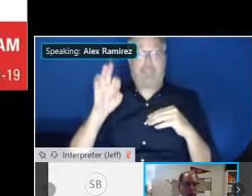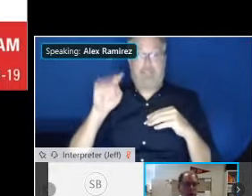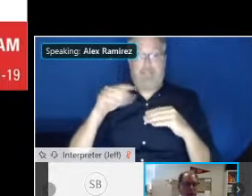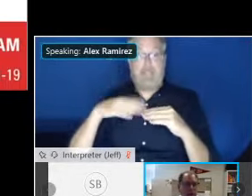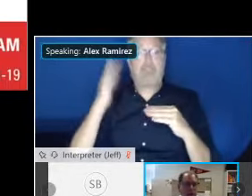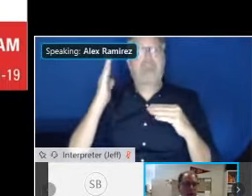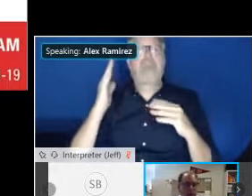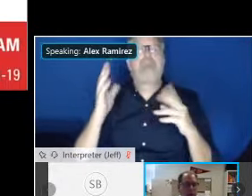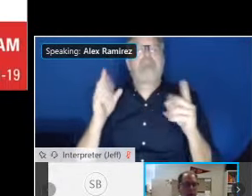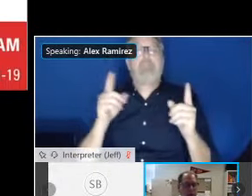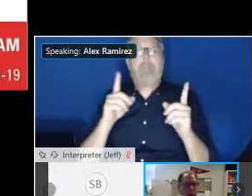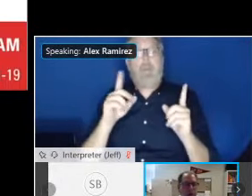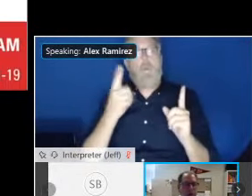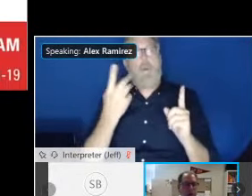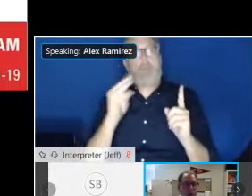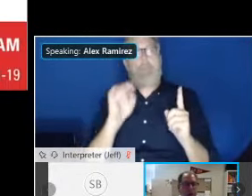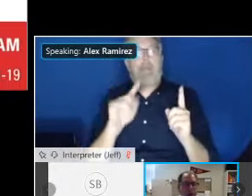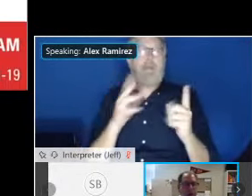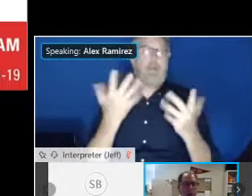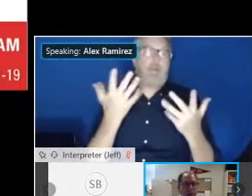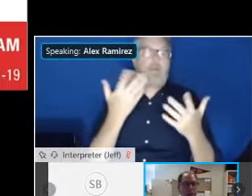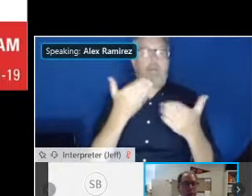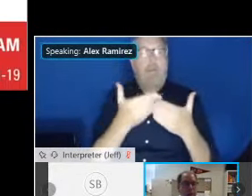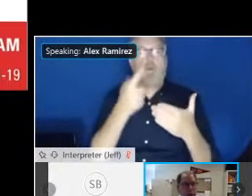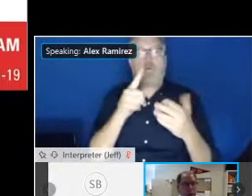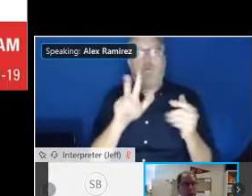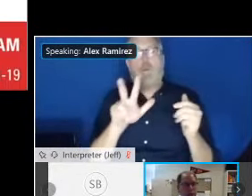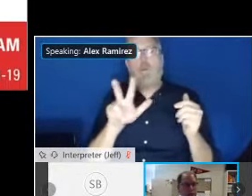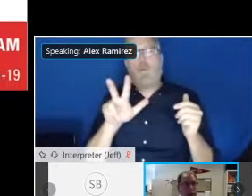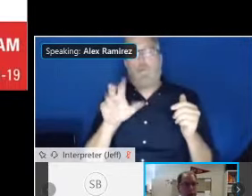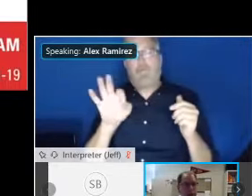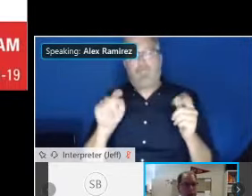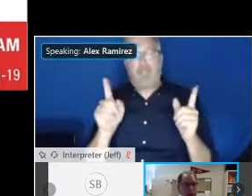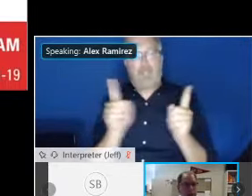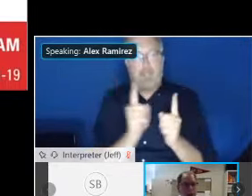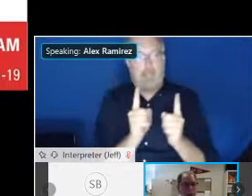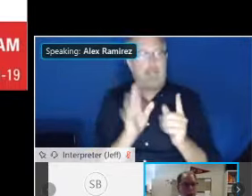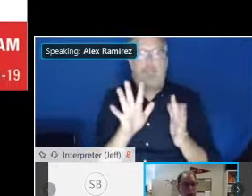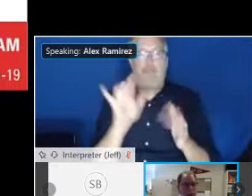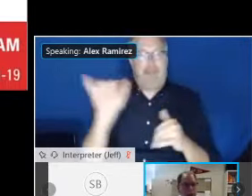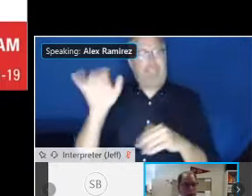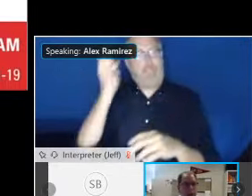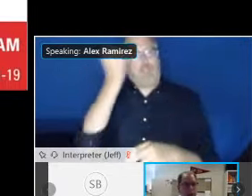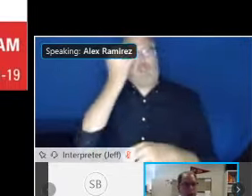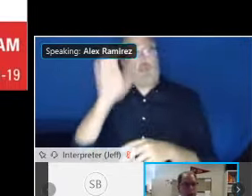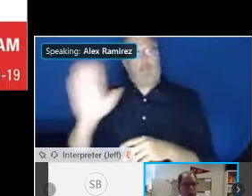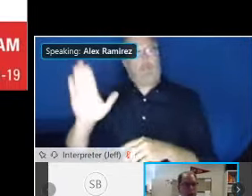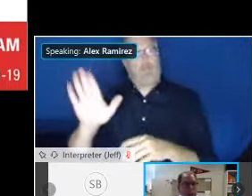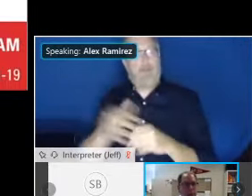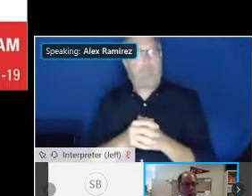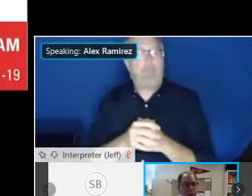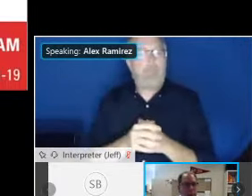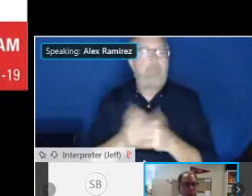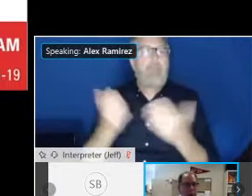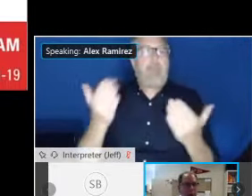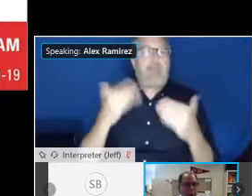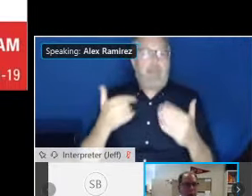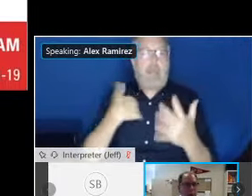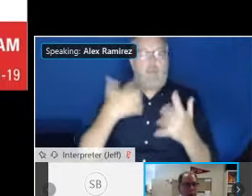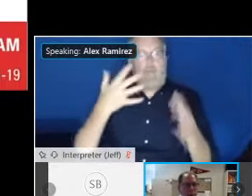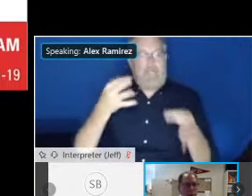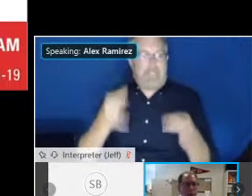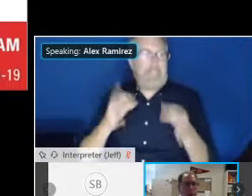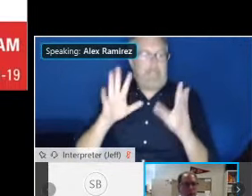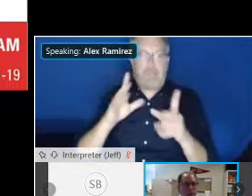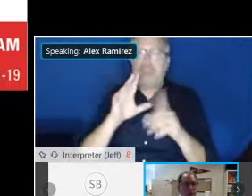And then we also have the daily health monitoring, as well as our increased testing, which was targeted or decision making by